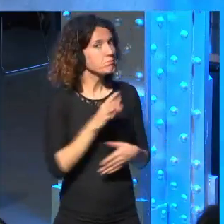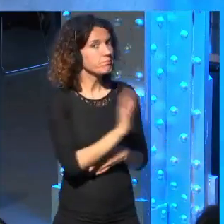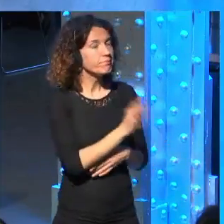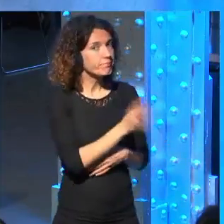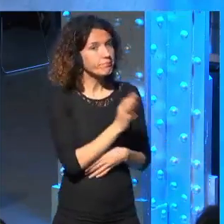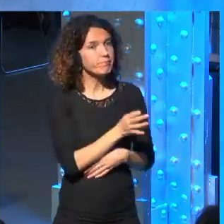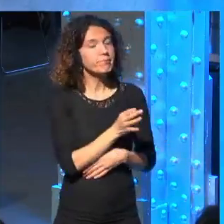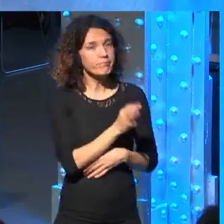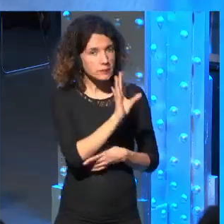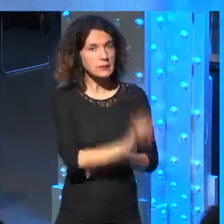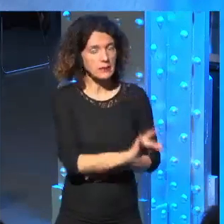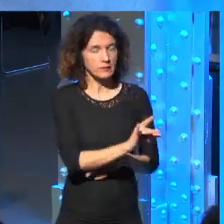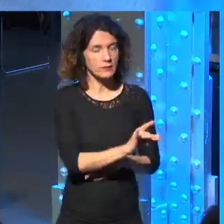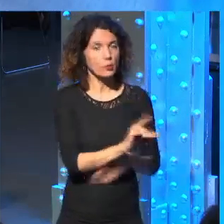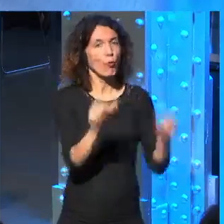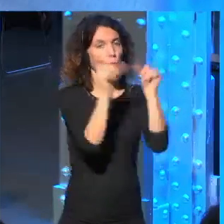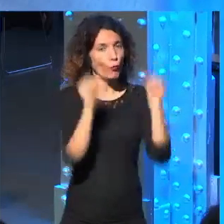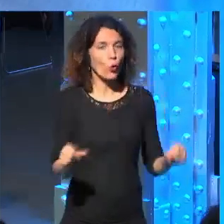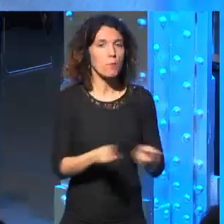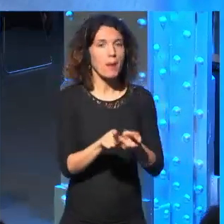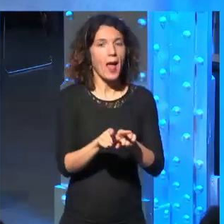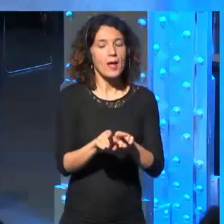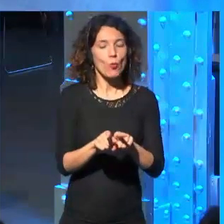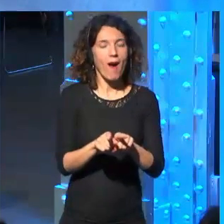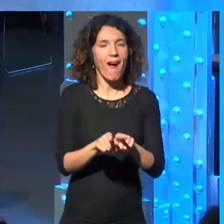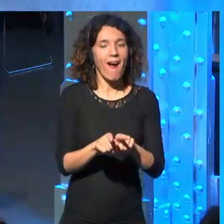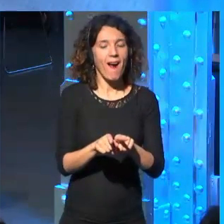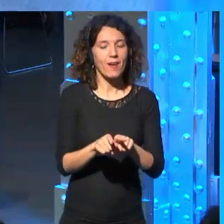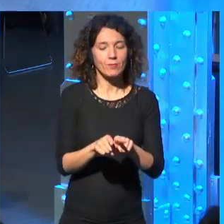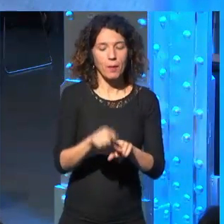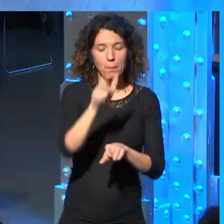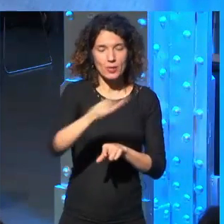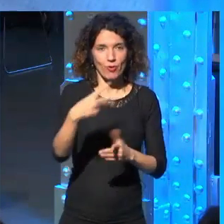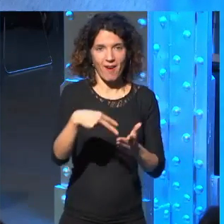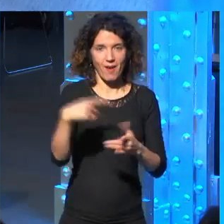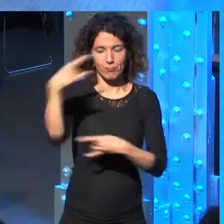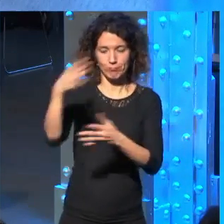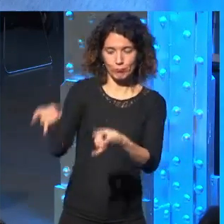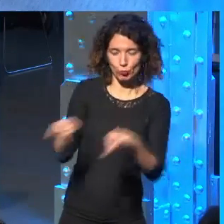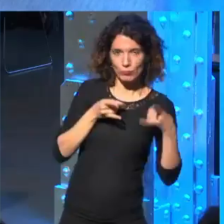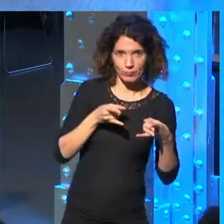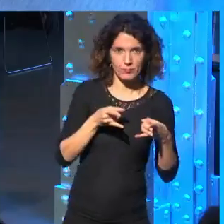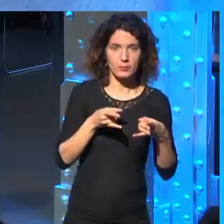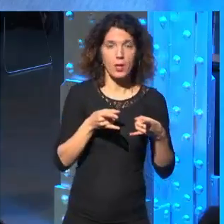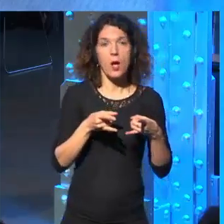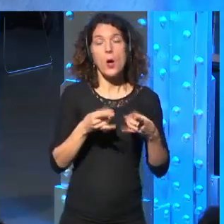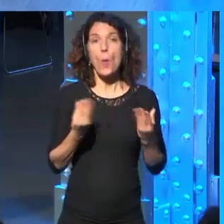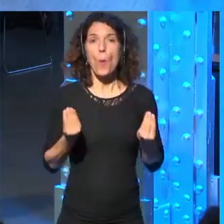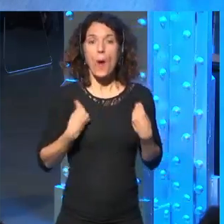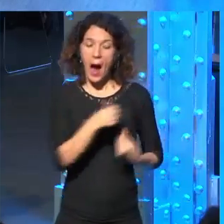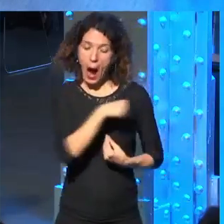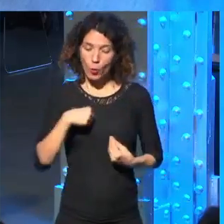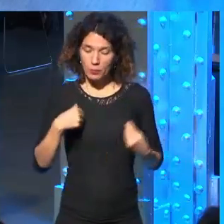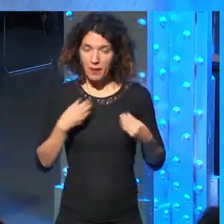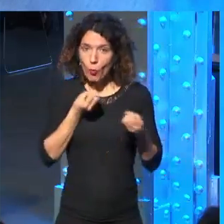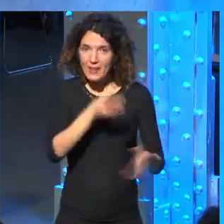It's a way of catching the reader. Now, so they say, autobiographical or not? They're confused. So I'm playing